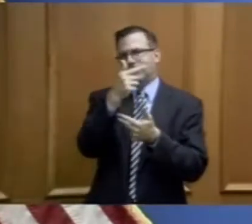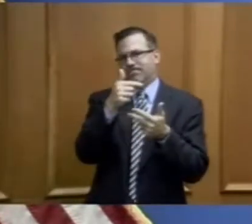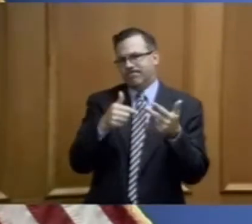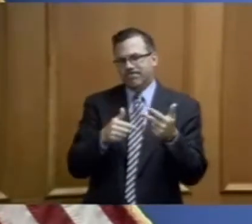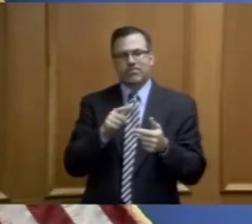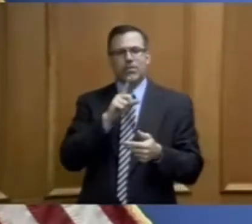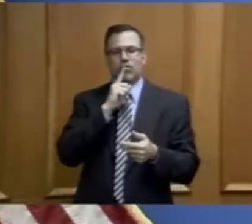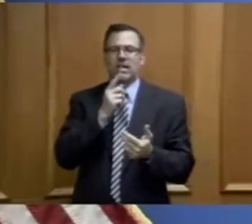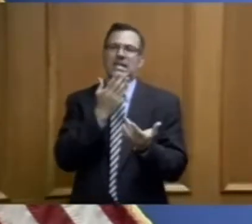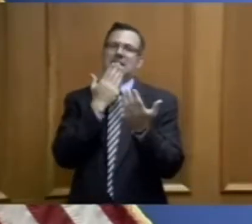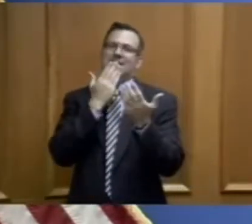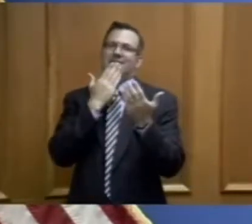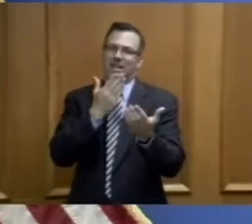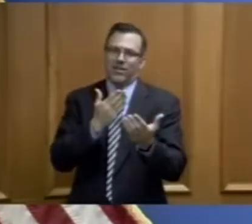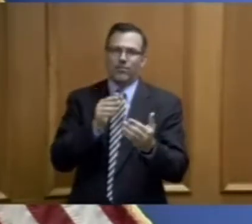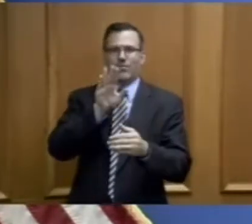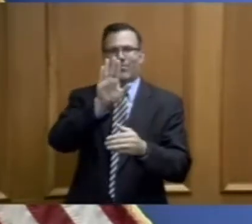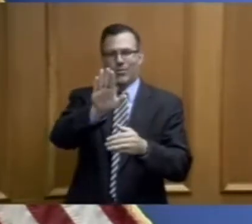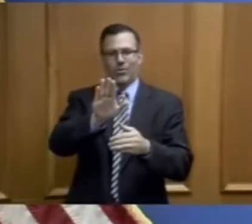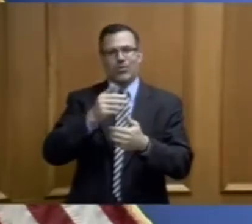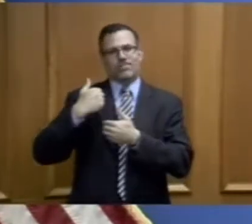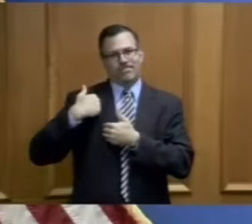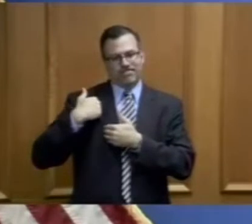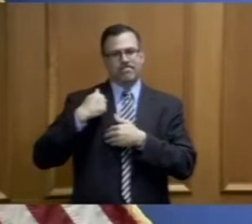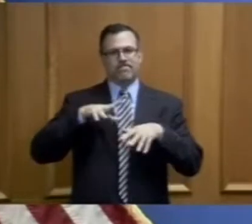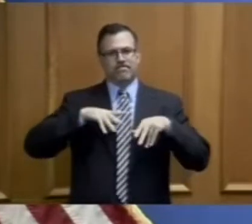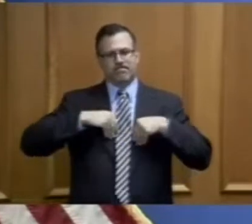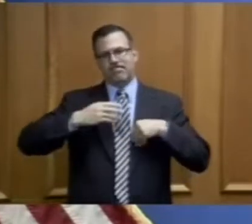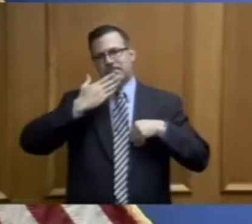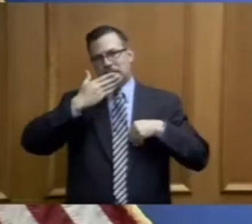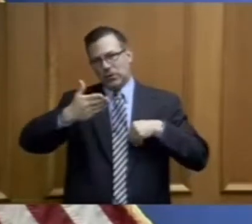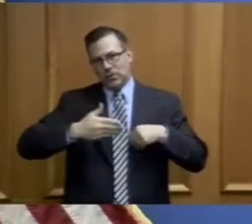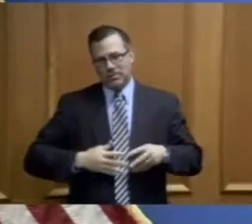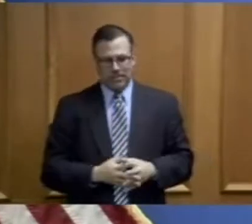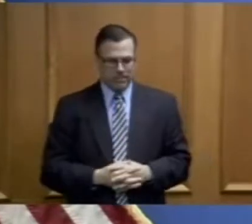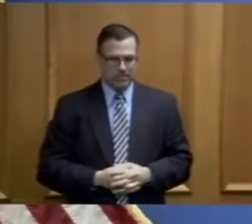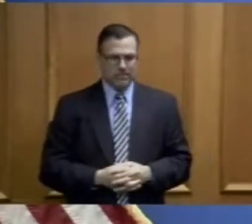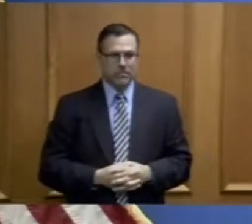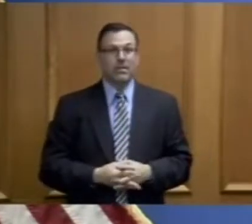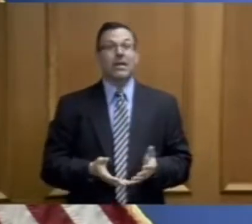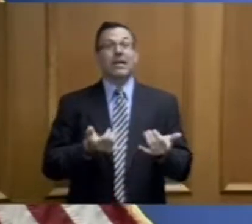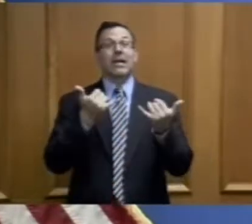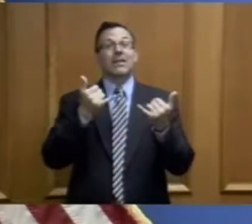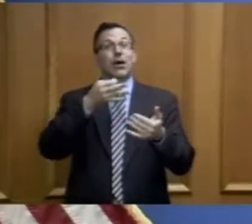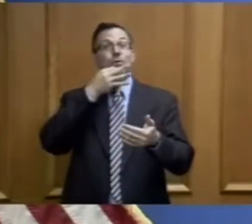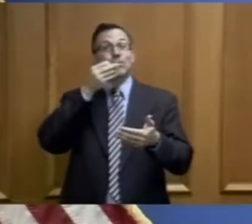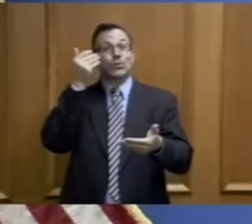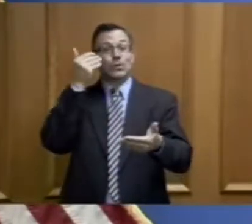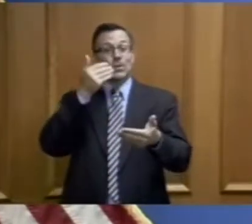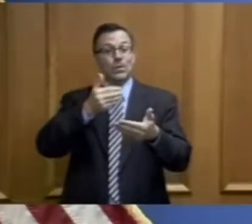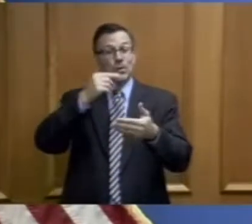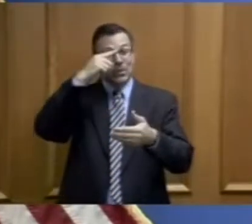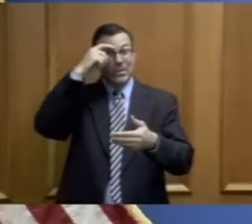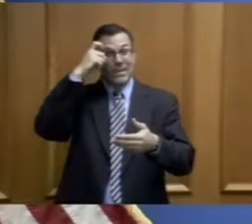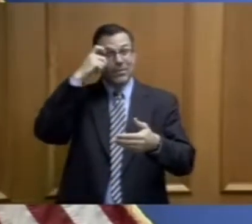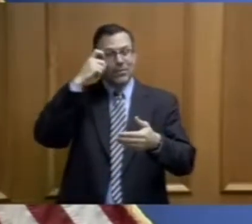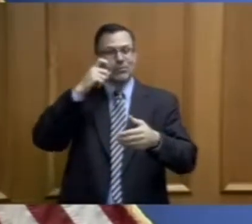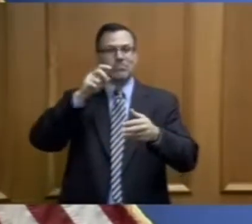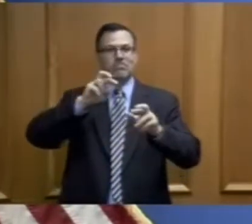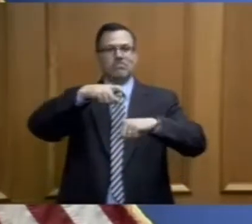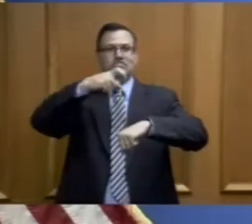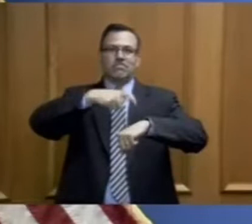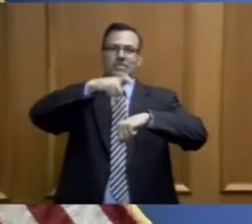way Tennesseans have responded. As we move into the summer and go on vacation and visit our families